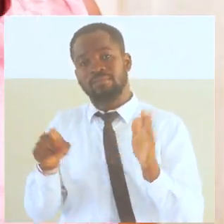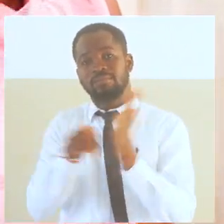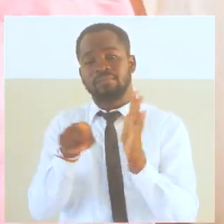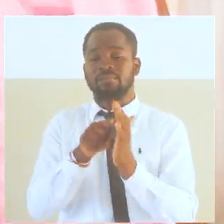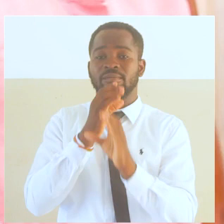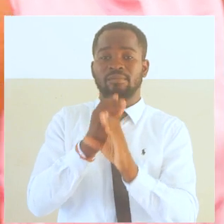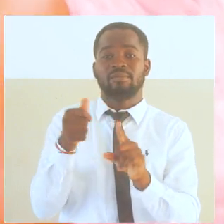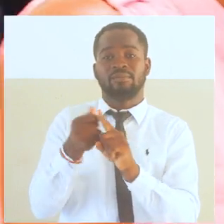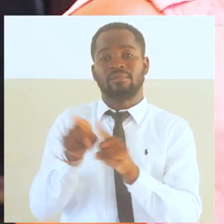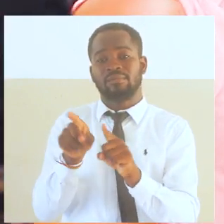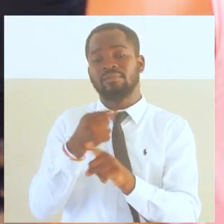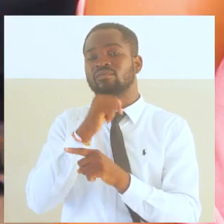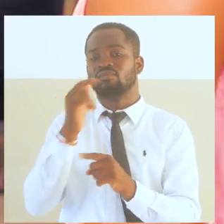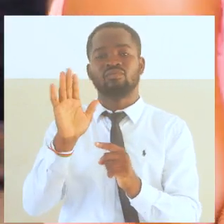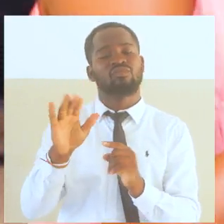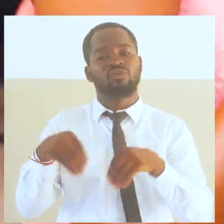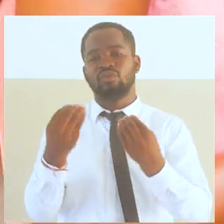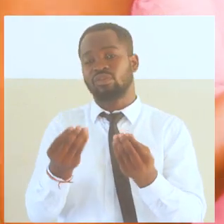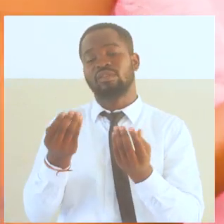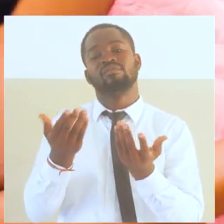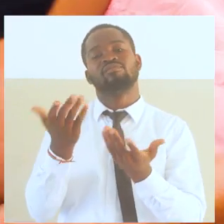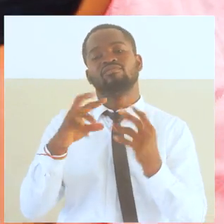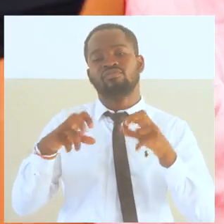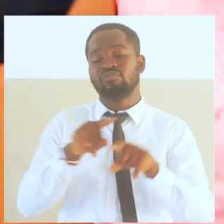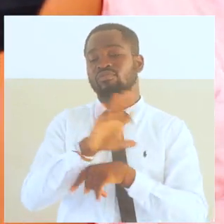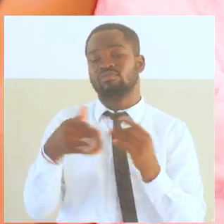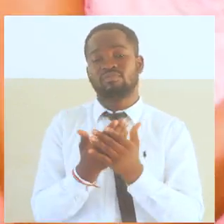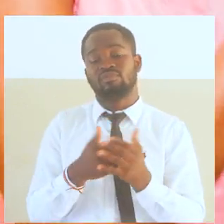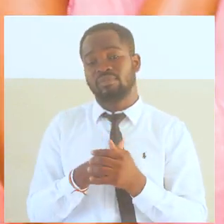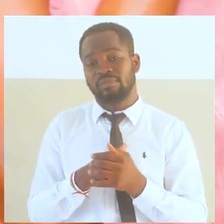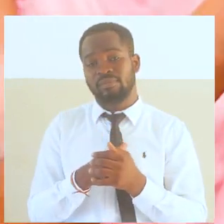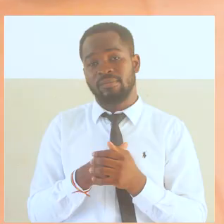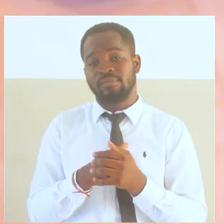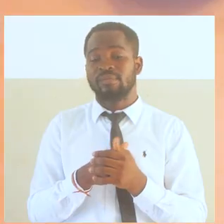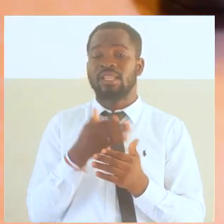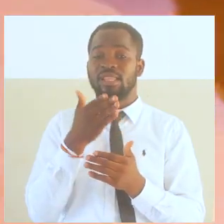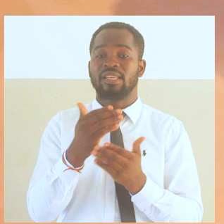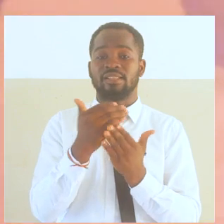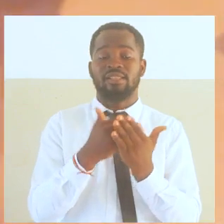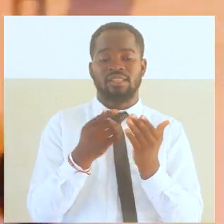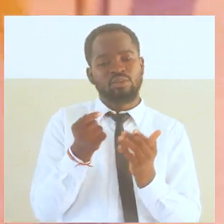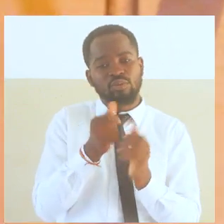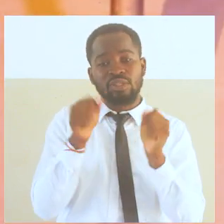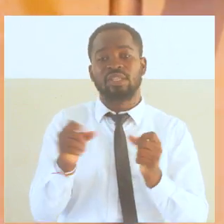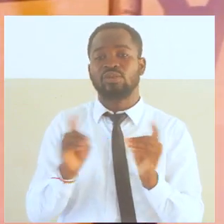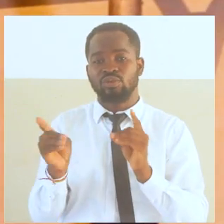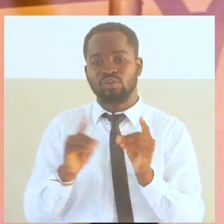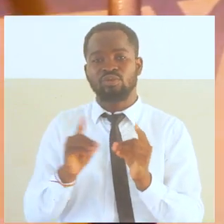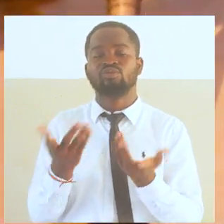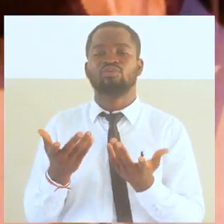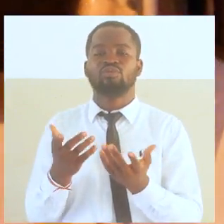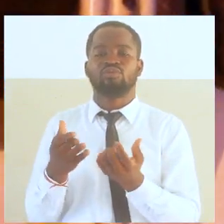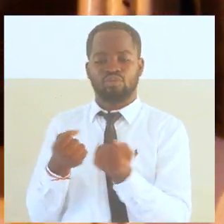negative treatment is certainly not what you offer people fighting such battles. The least you can do